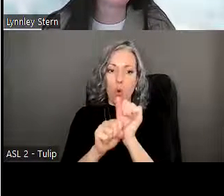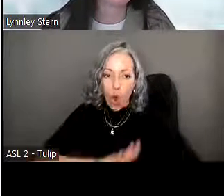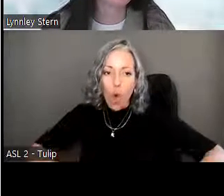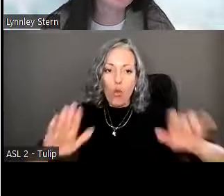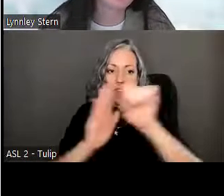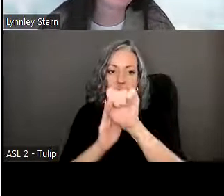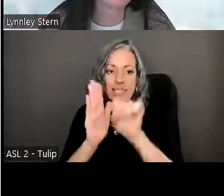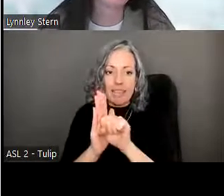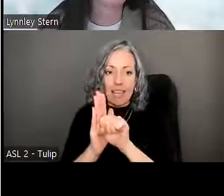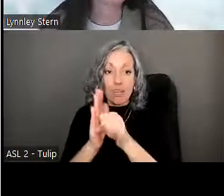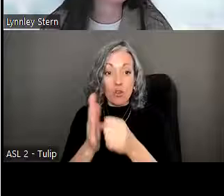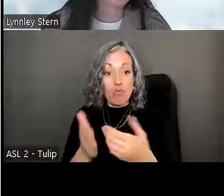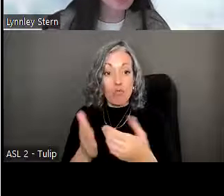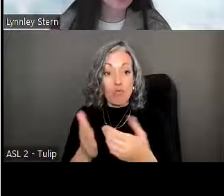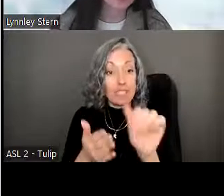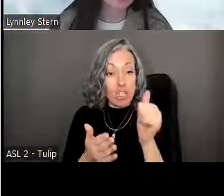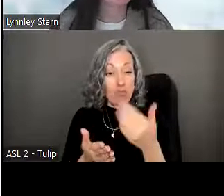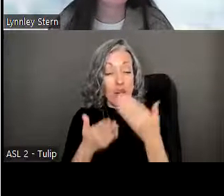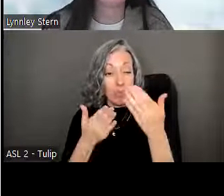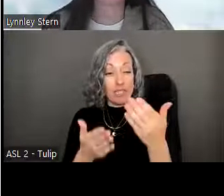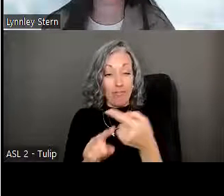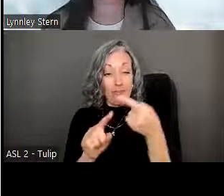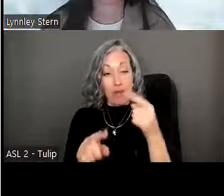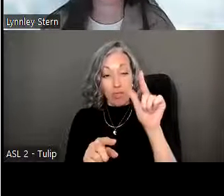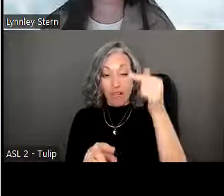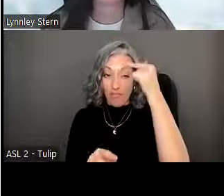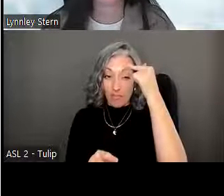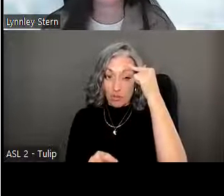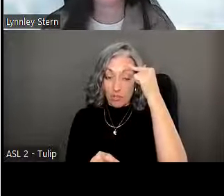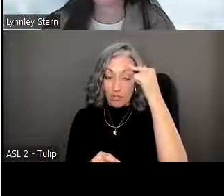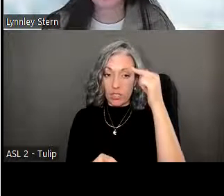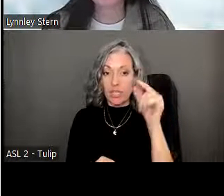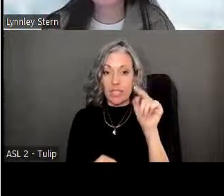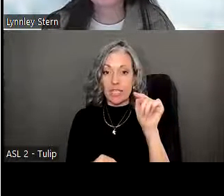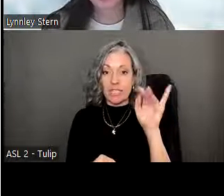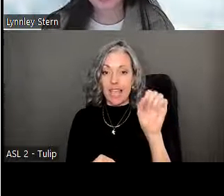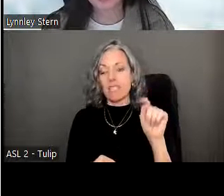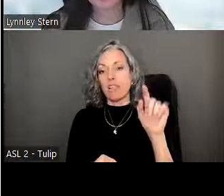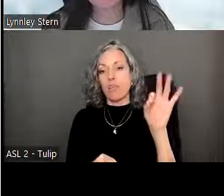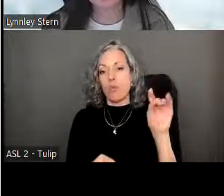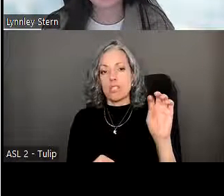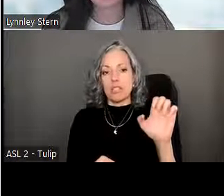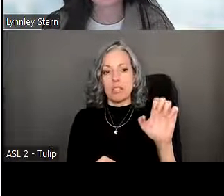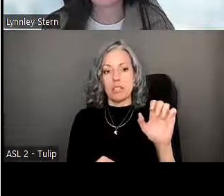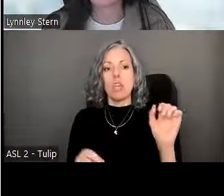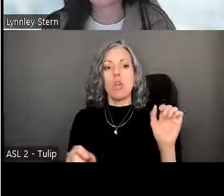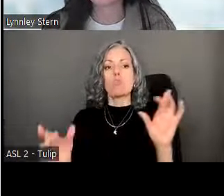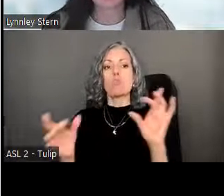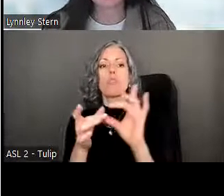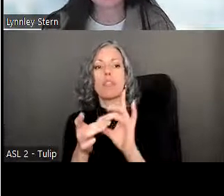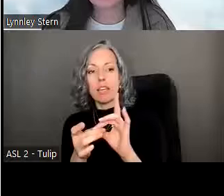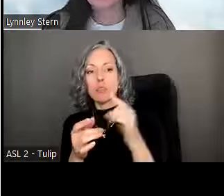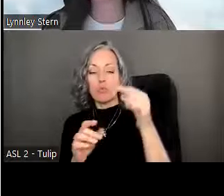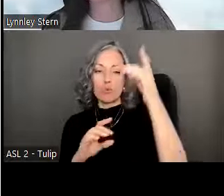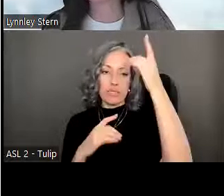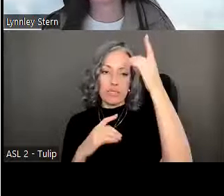10 recommendations outlined by the governor's task force, as well as advanced strategies related to Alzheimer's disease and related